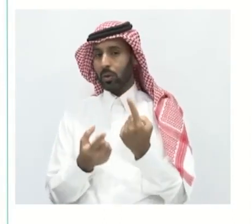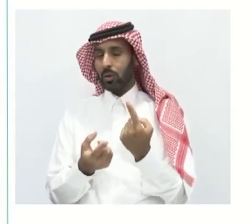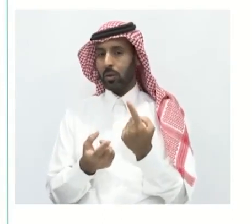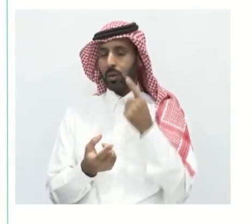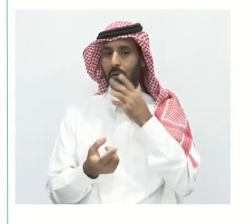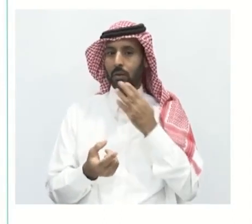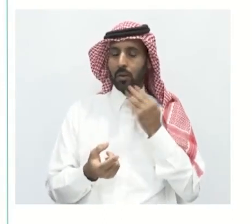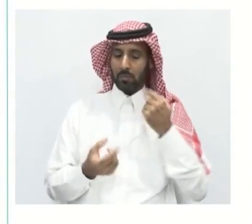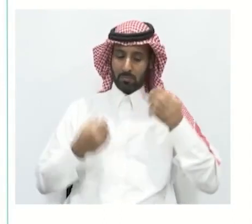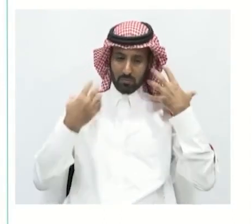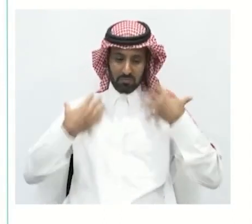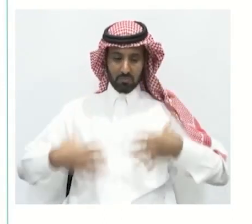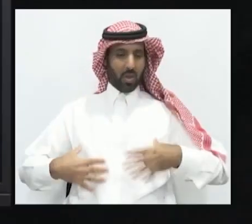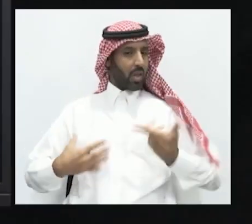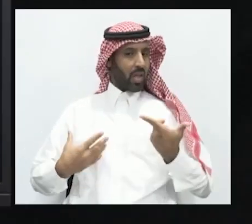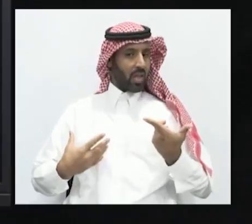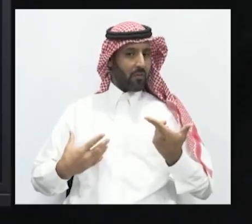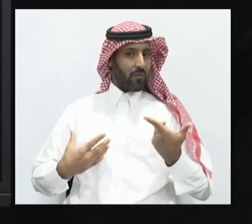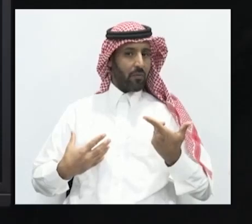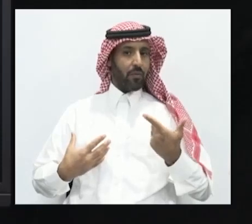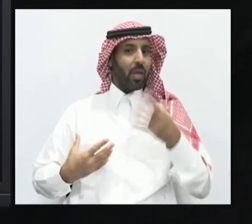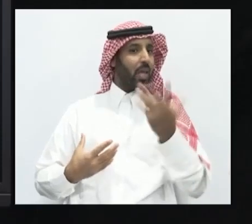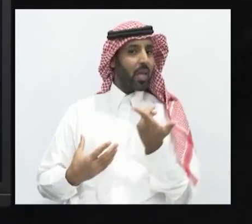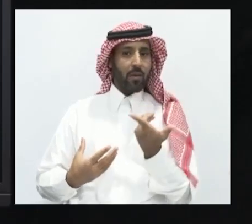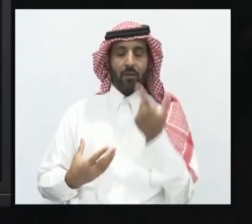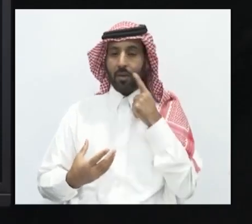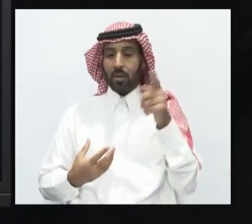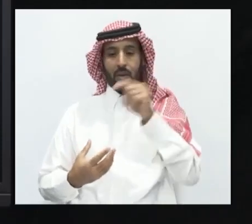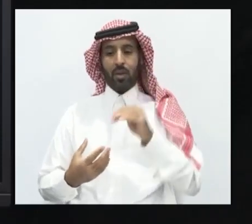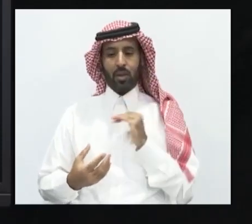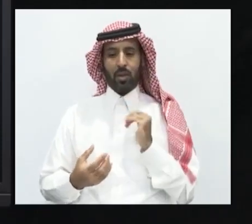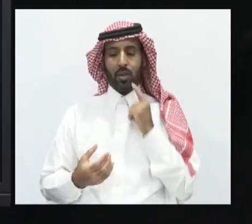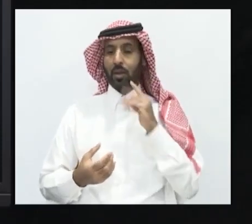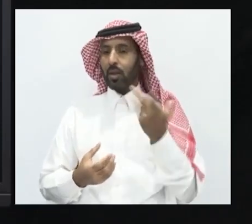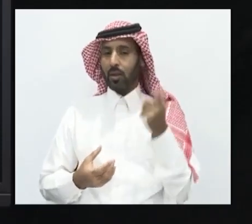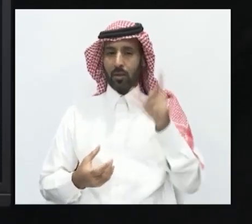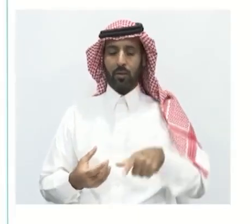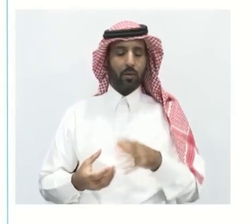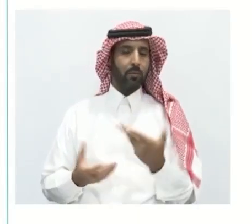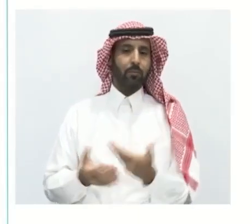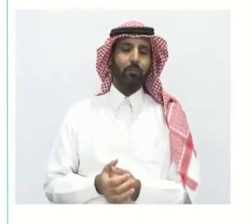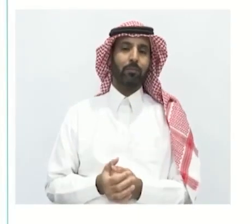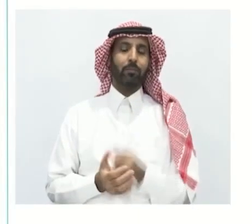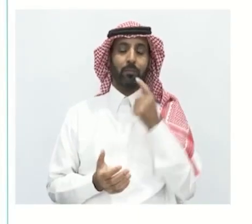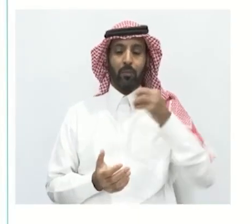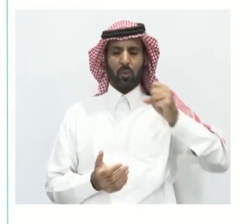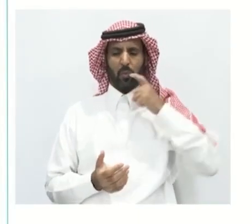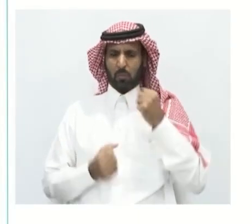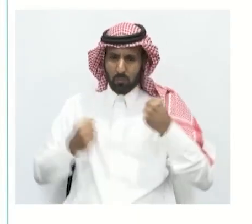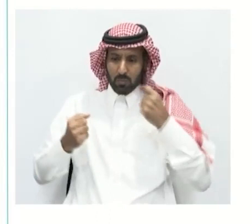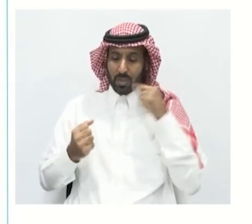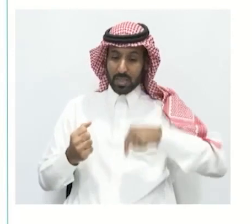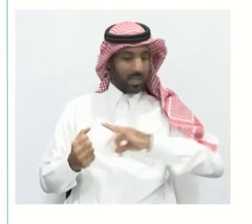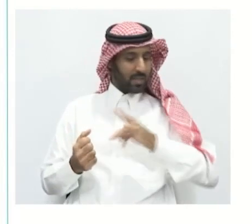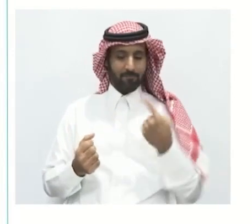his body image here. So how do we ask and answer about this matter here? Umar was overweight. Now